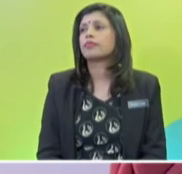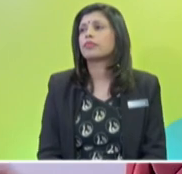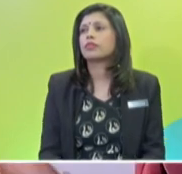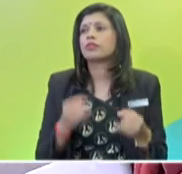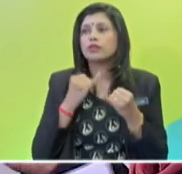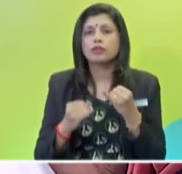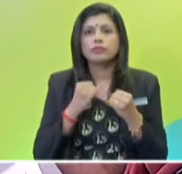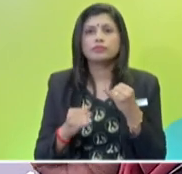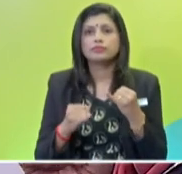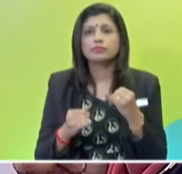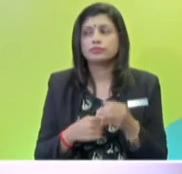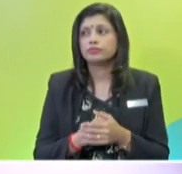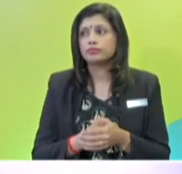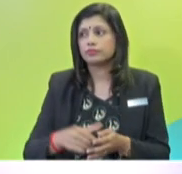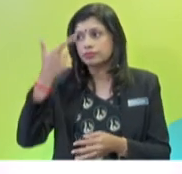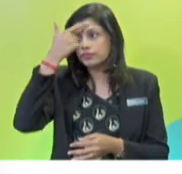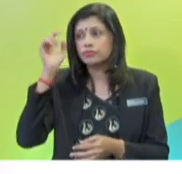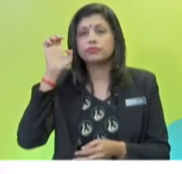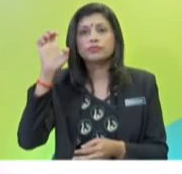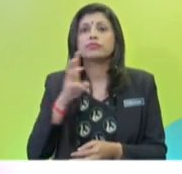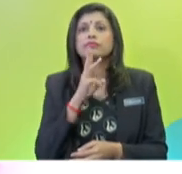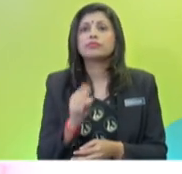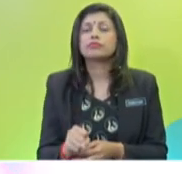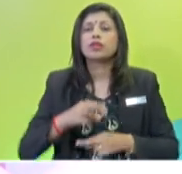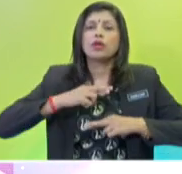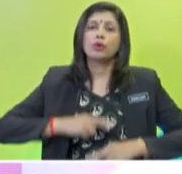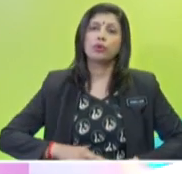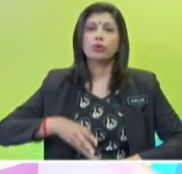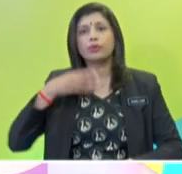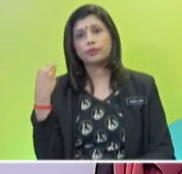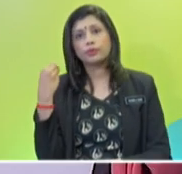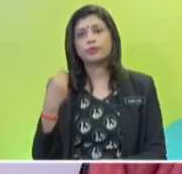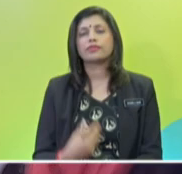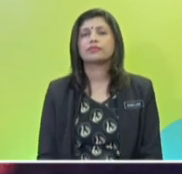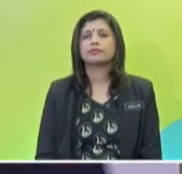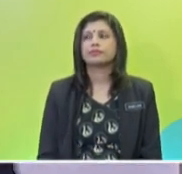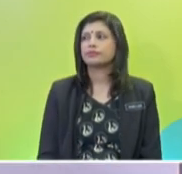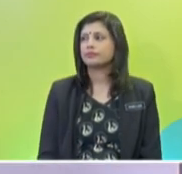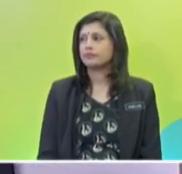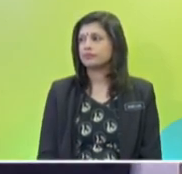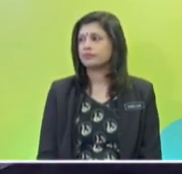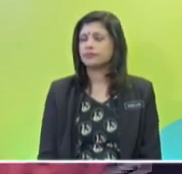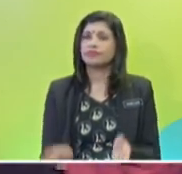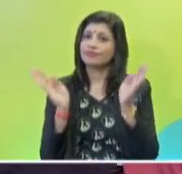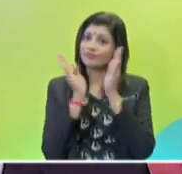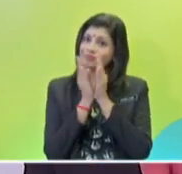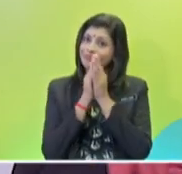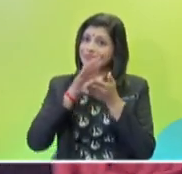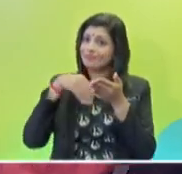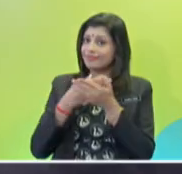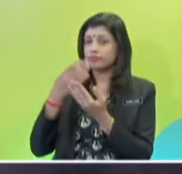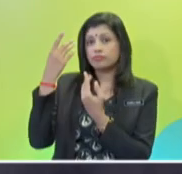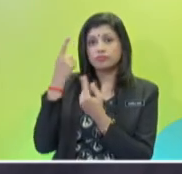Good job. And the last one, he hugged his grandfather because he was relieved to be back home. Correct, teacher. Good job. Yes. Okay,